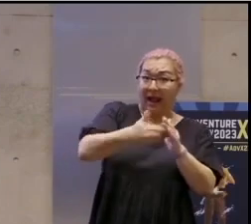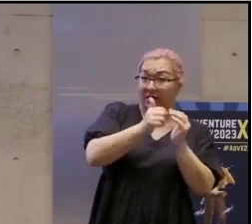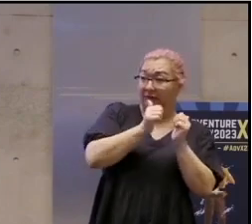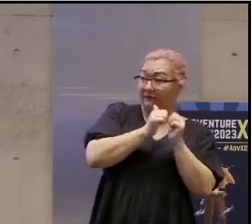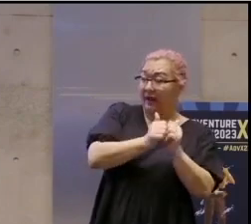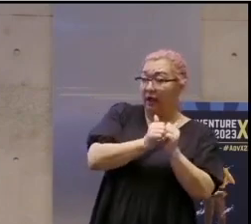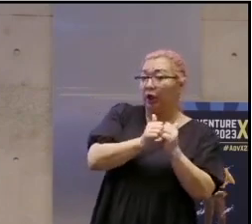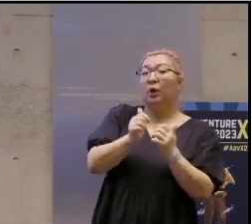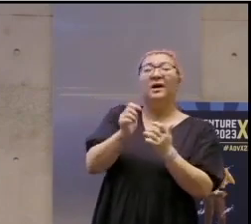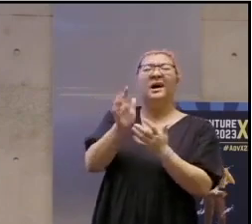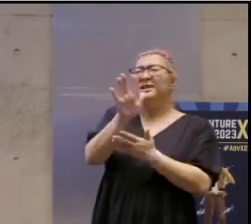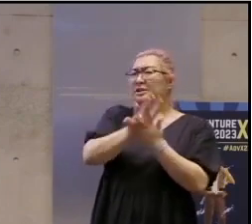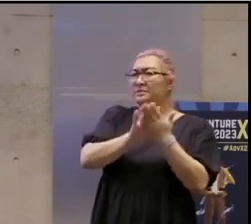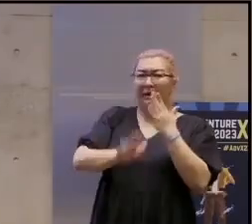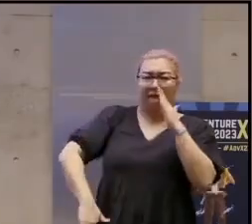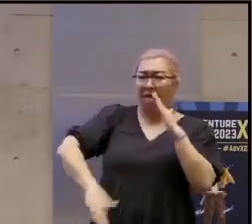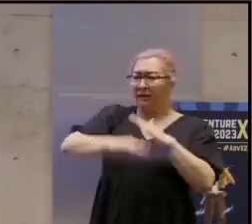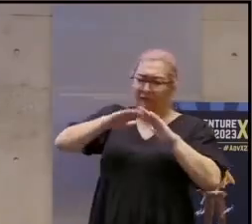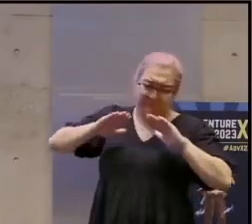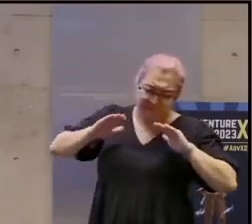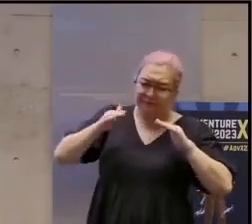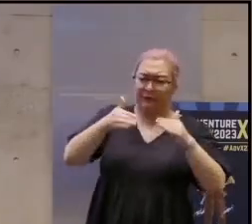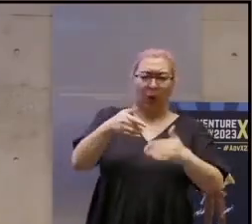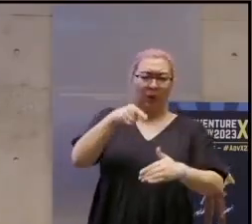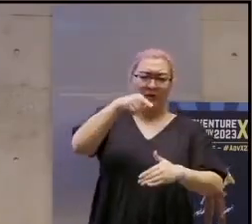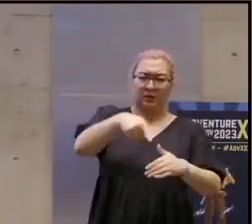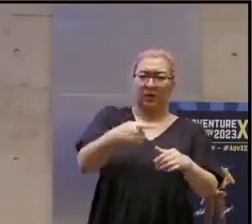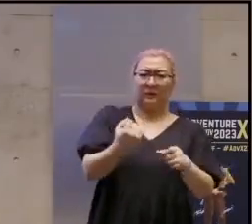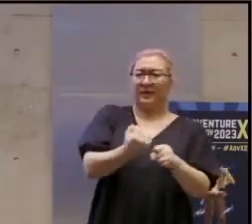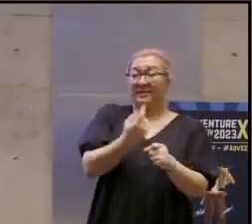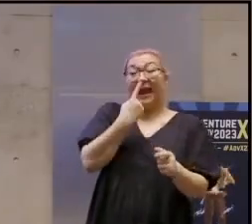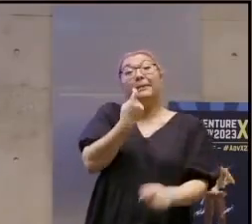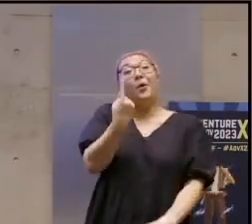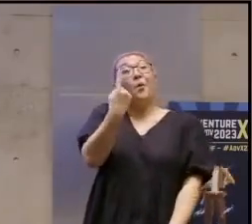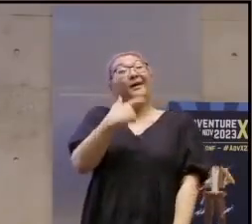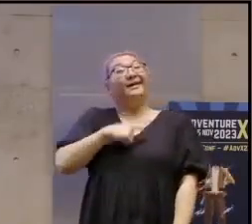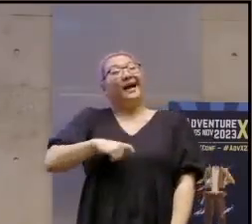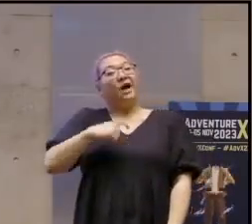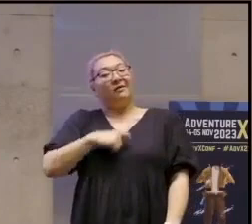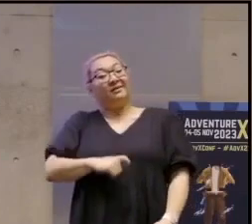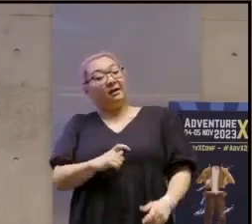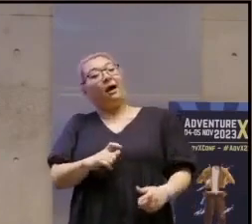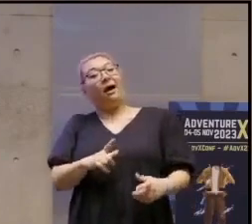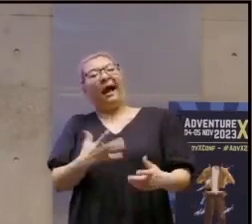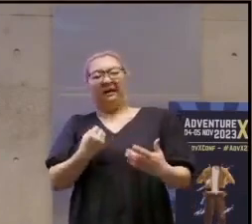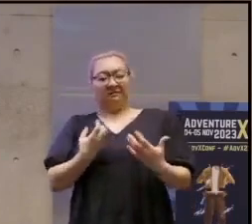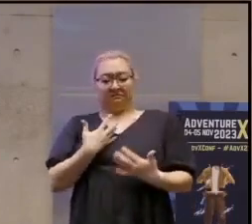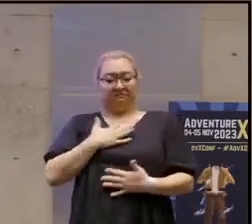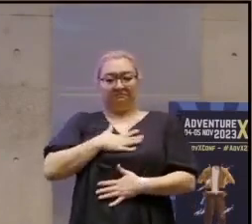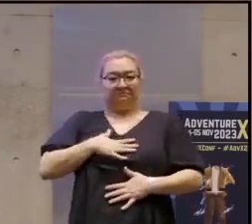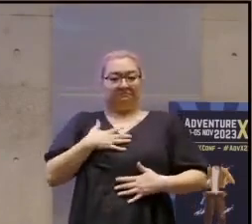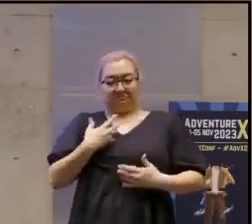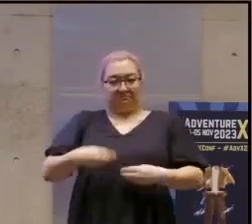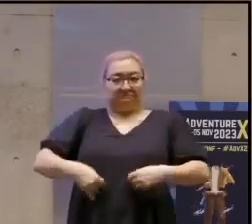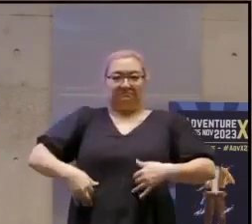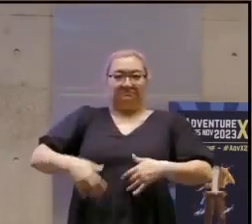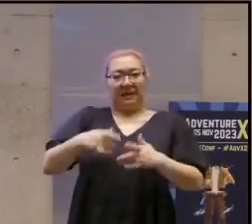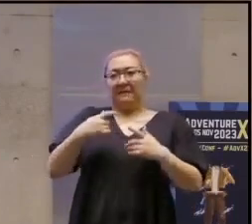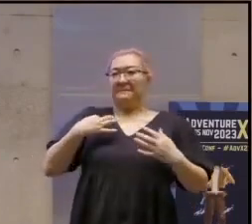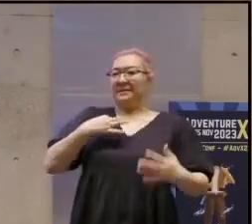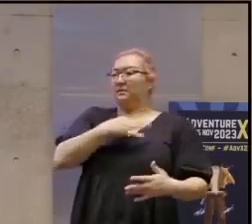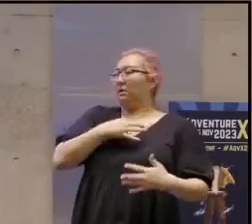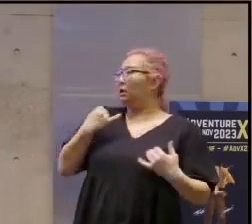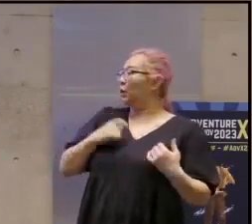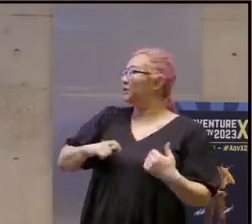be the full game, right? It could be a character who has a medical condition within that. And then if you do choose to include it,